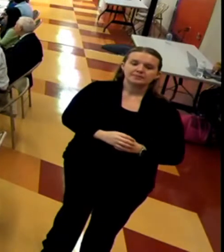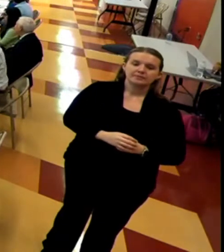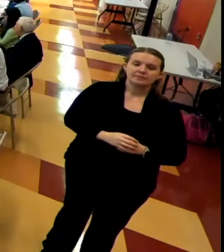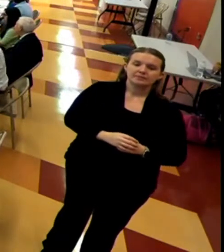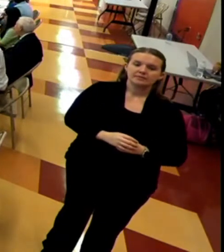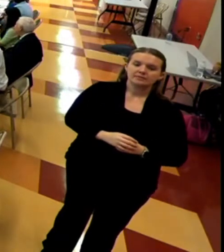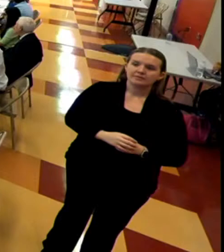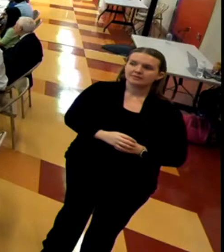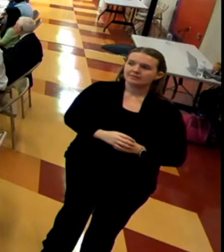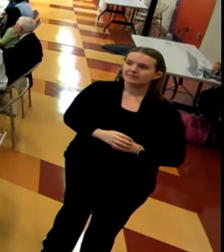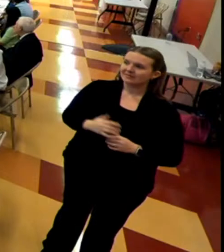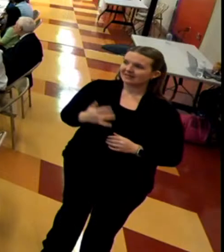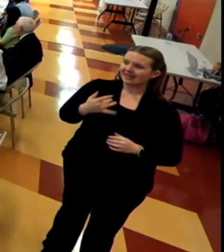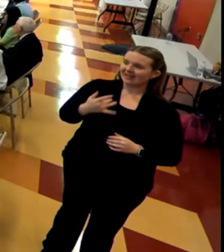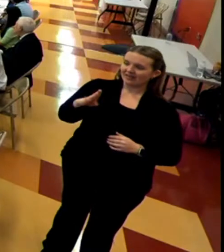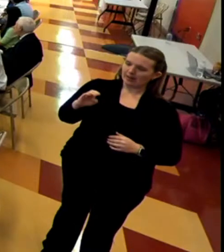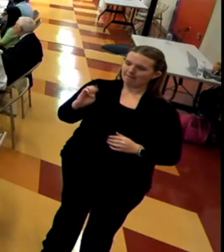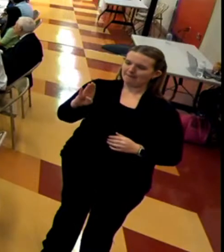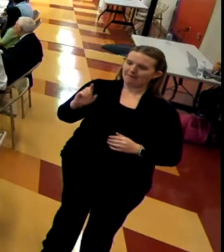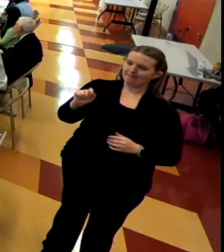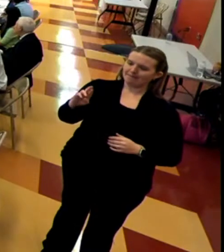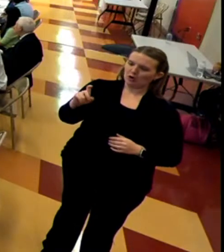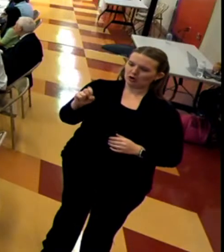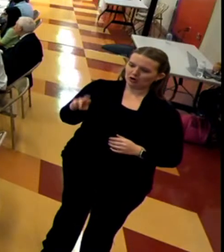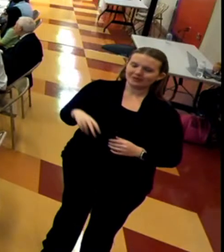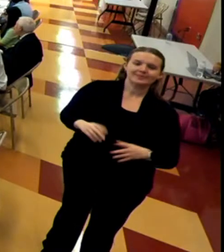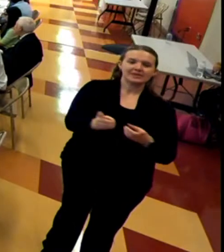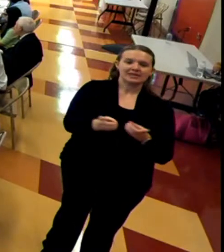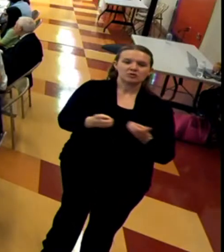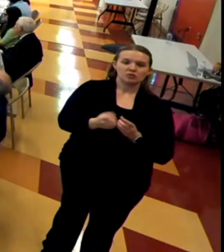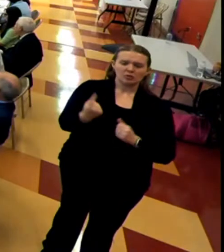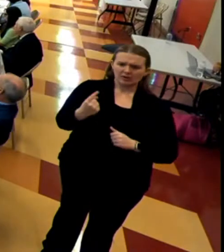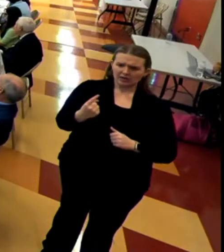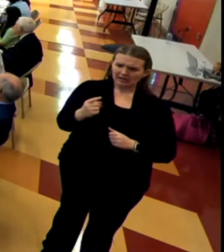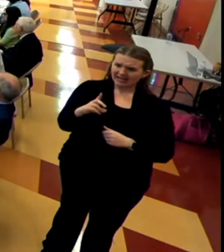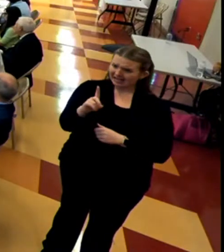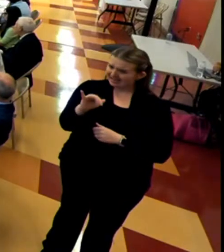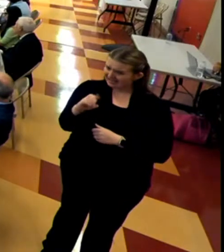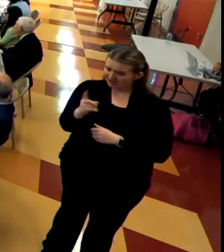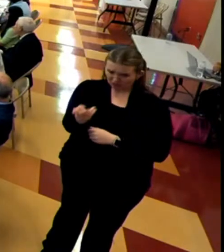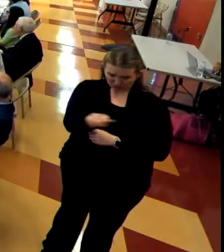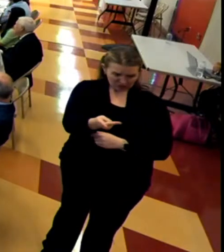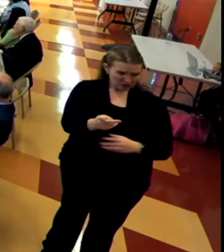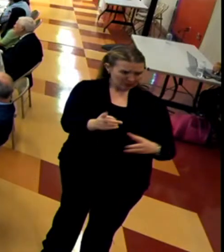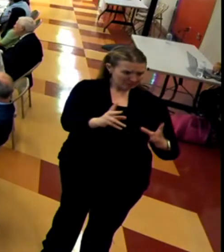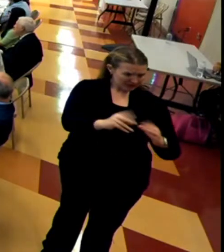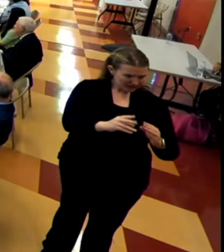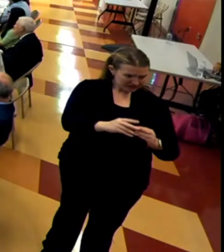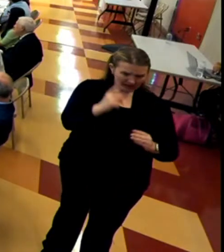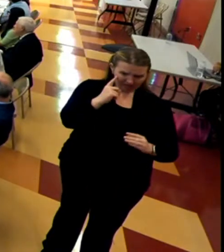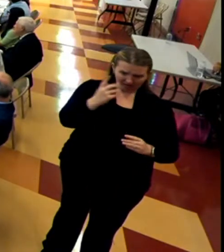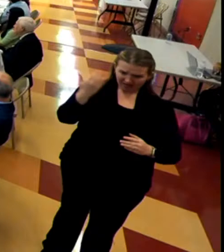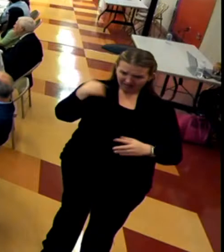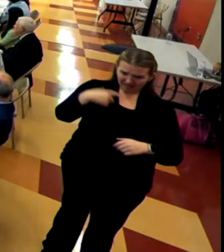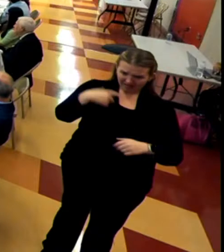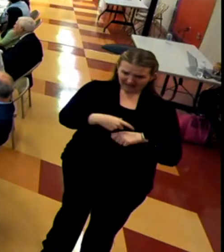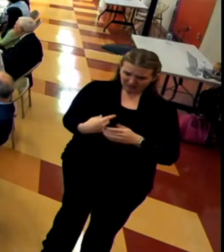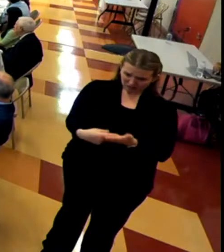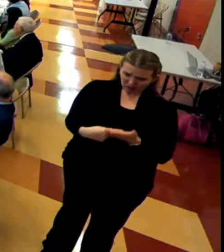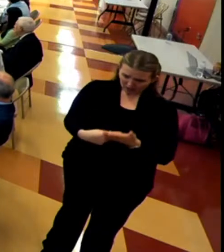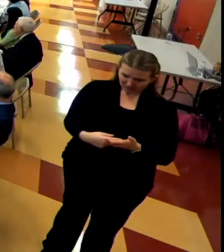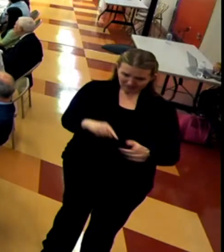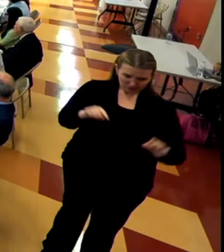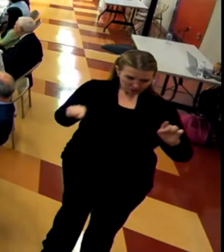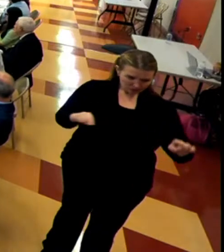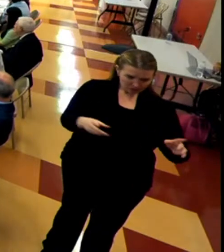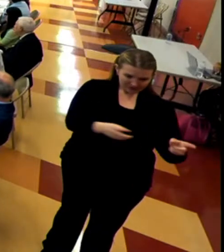D1. I feel like Bob Barker. Jordan Gowie, D1. Did y'all meet? I thought the last time we talked in this room that the two